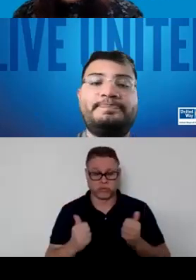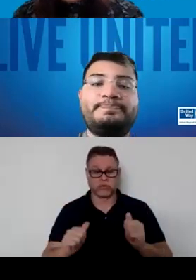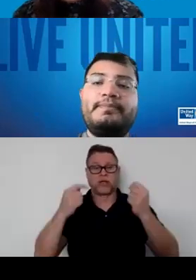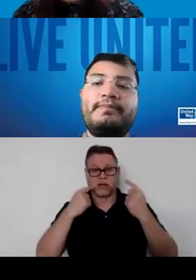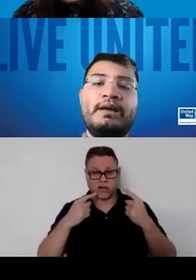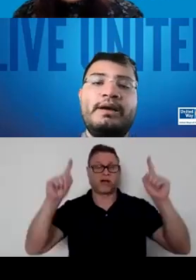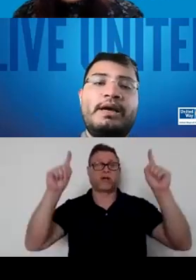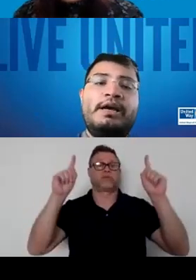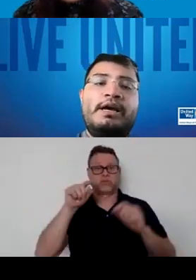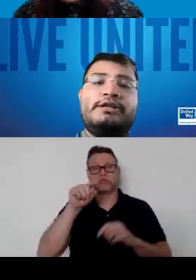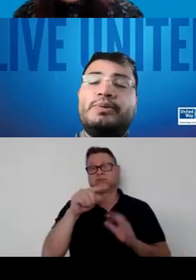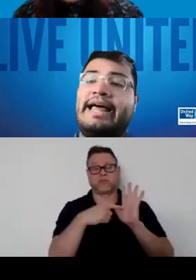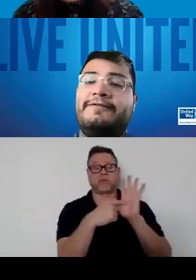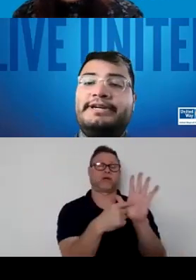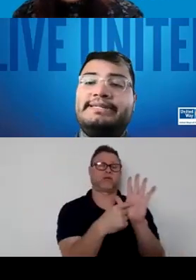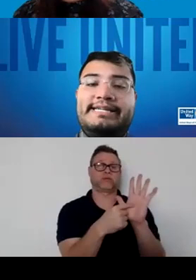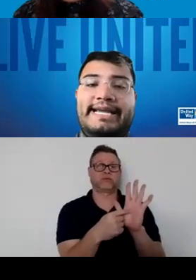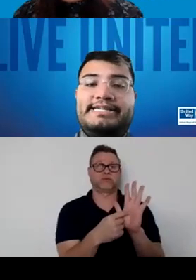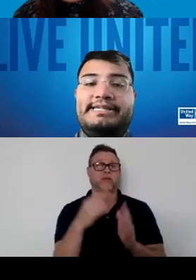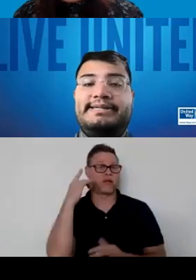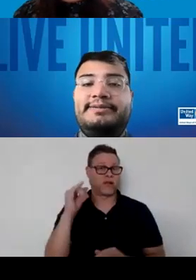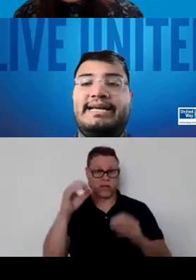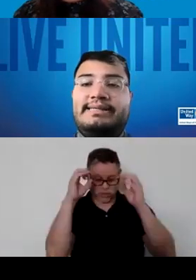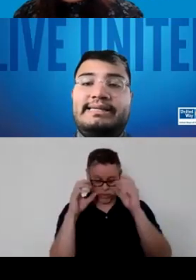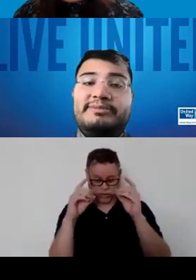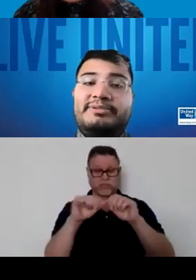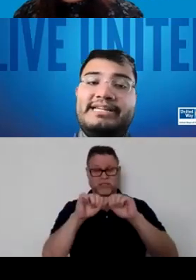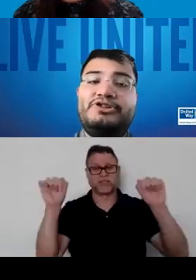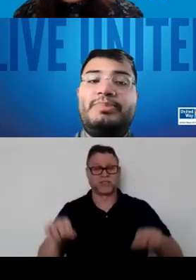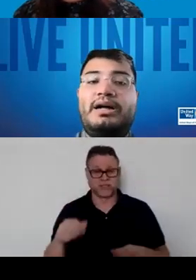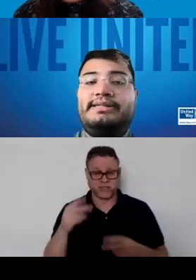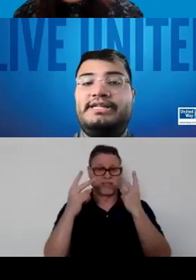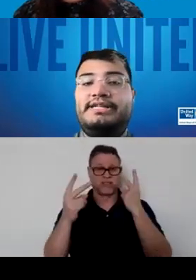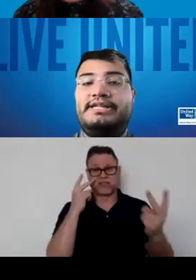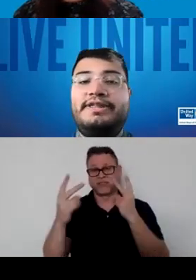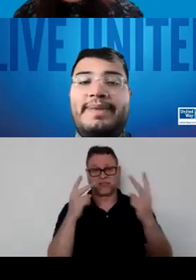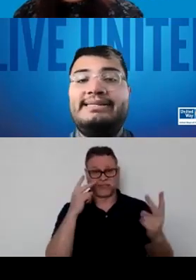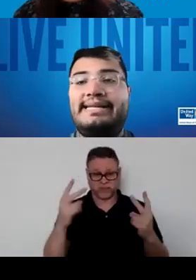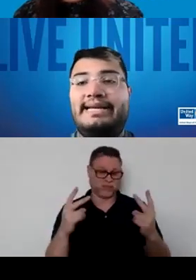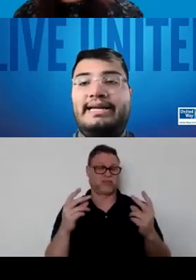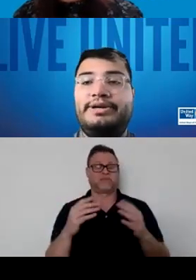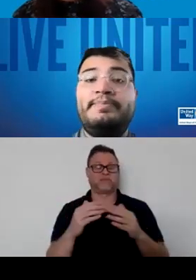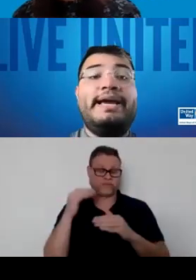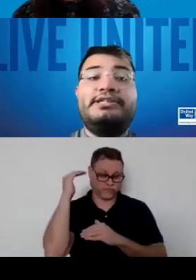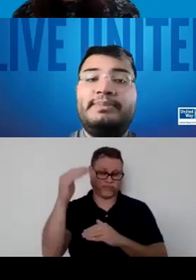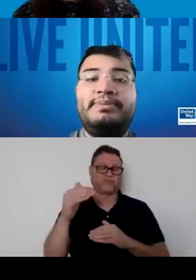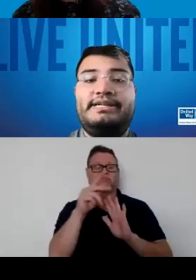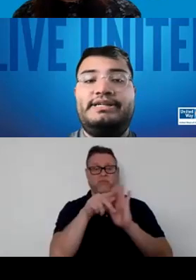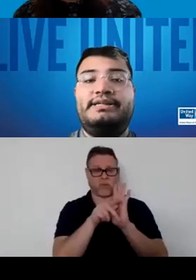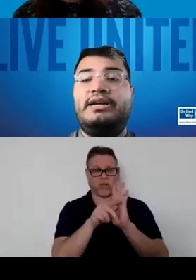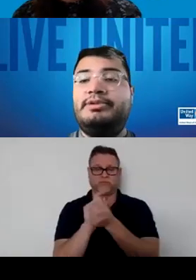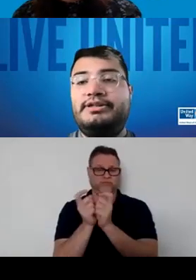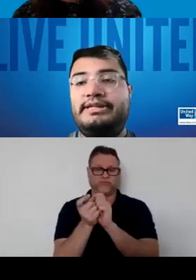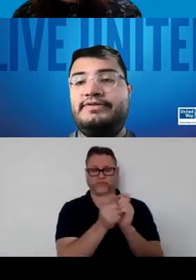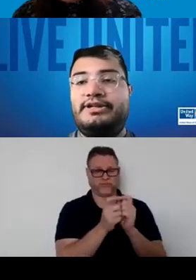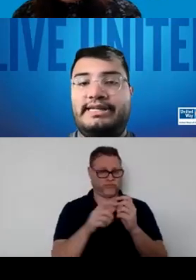models. So California's education system has seen substantial policy shifts over the past decade with major